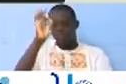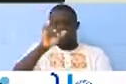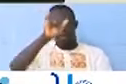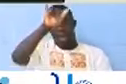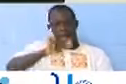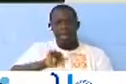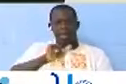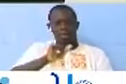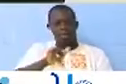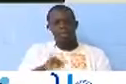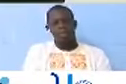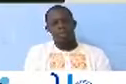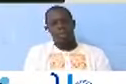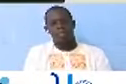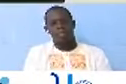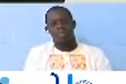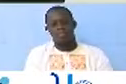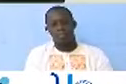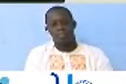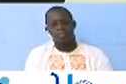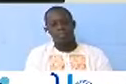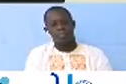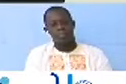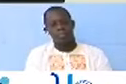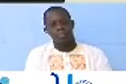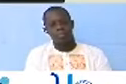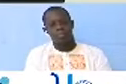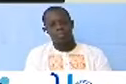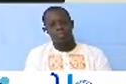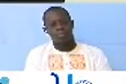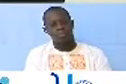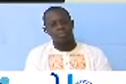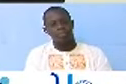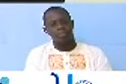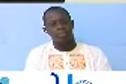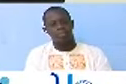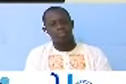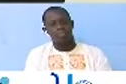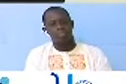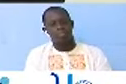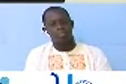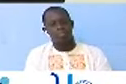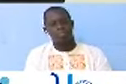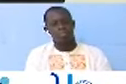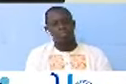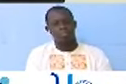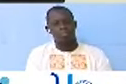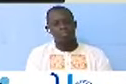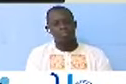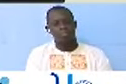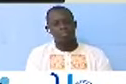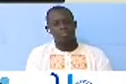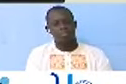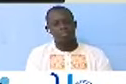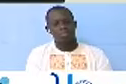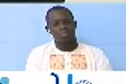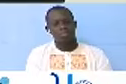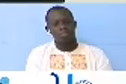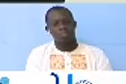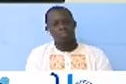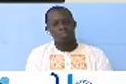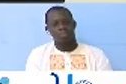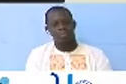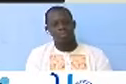him properly. Ko sangolu ye sangolu men kije kari sanji nangam le kije kari sanji nangam le kije abole nyilin